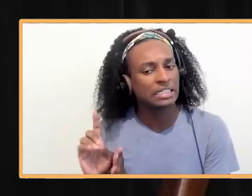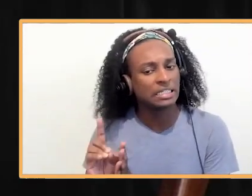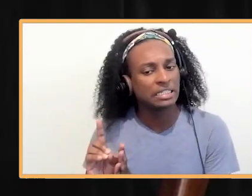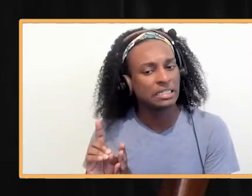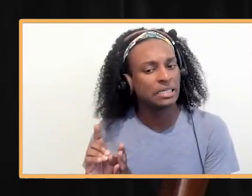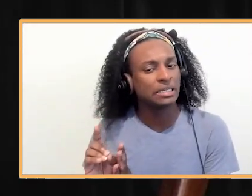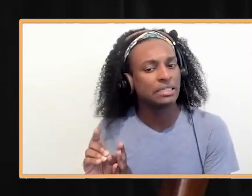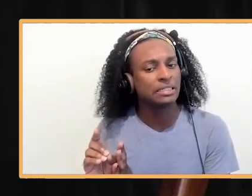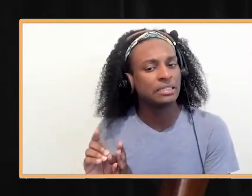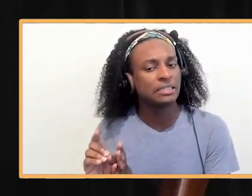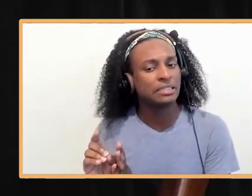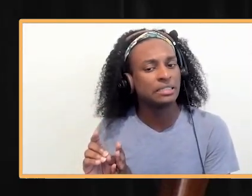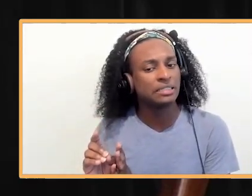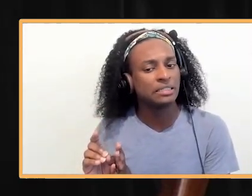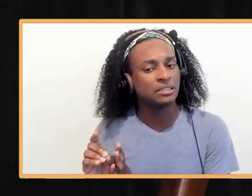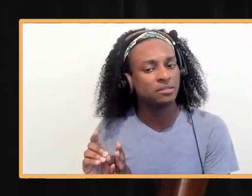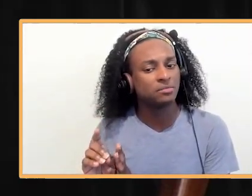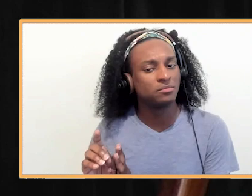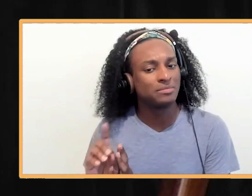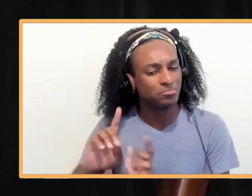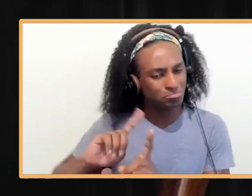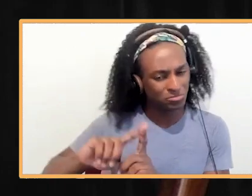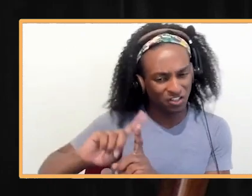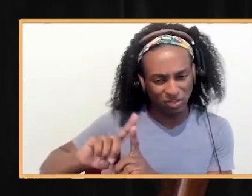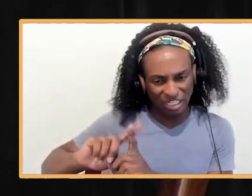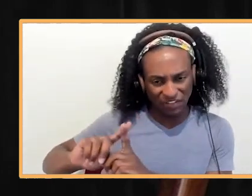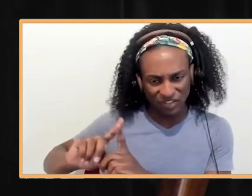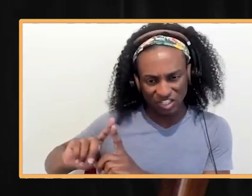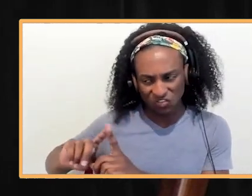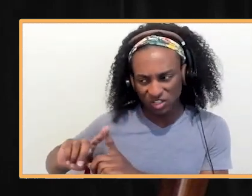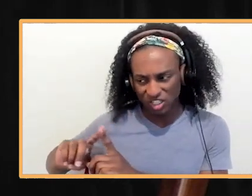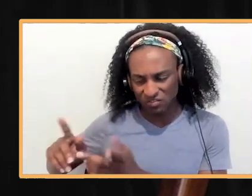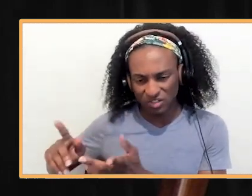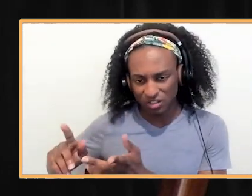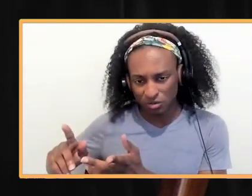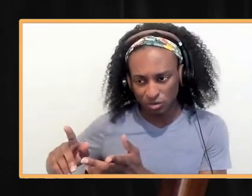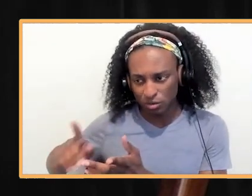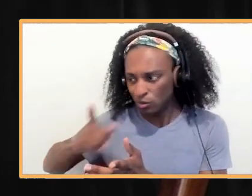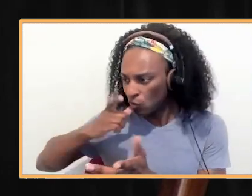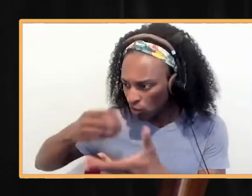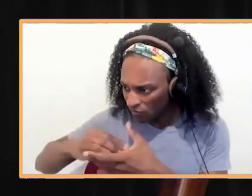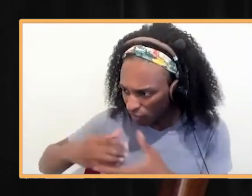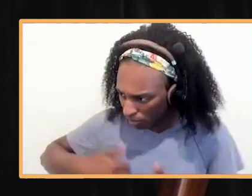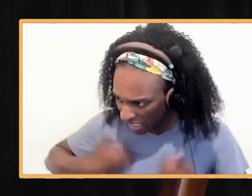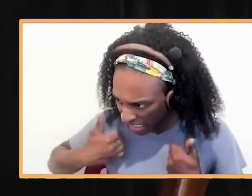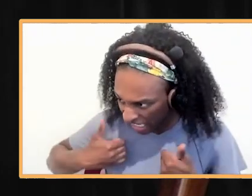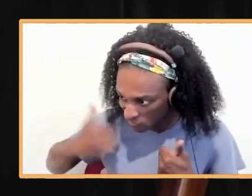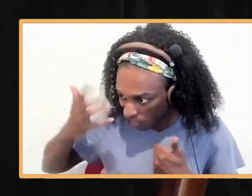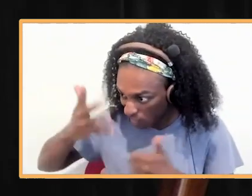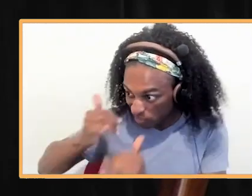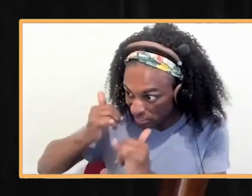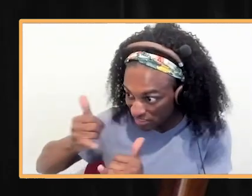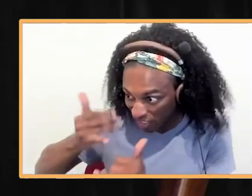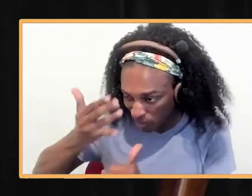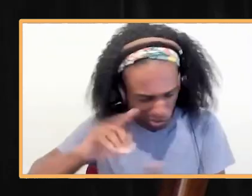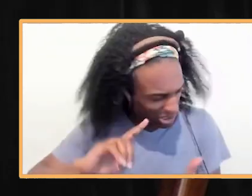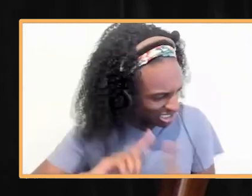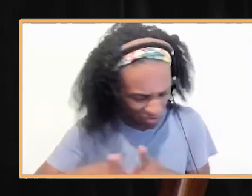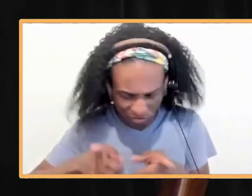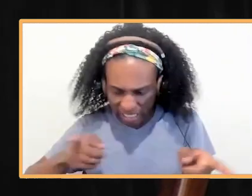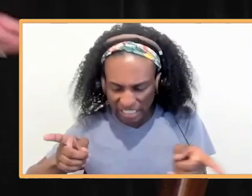of not my identities do I have in my life? I think for me that's really